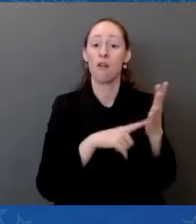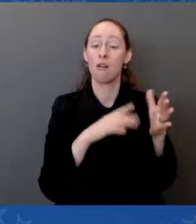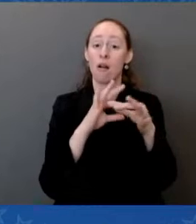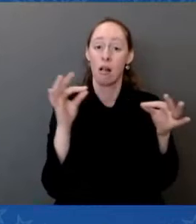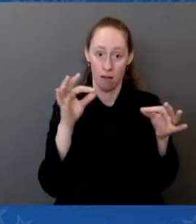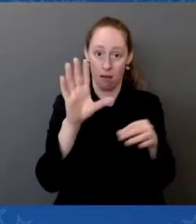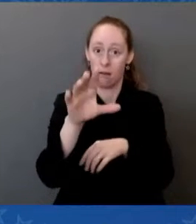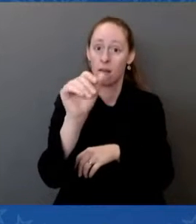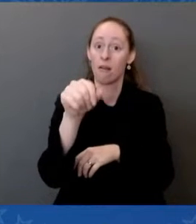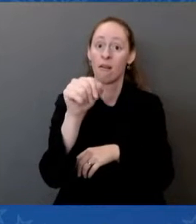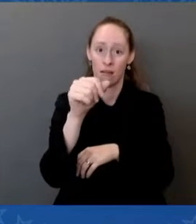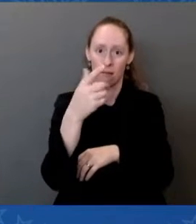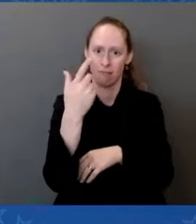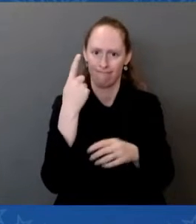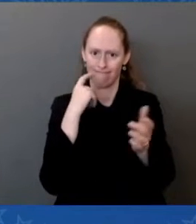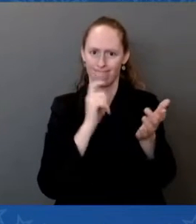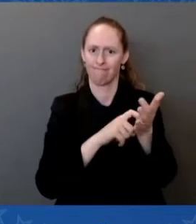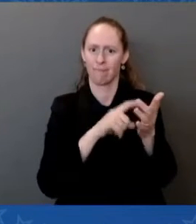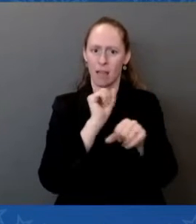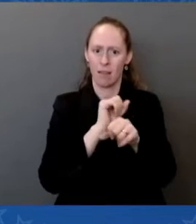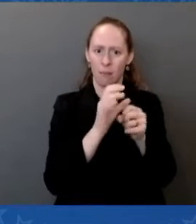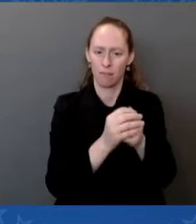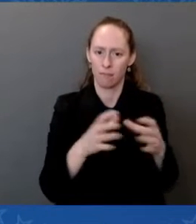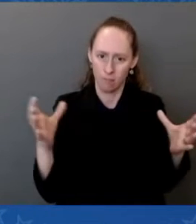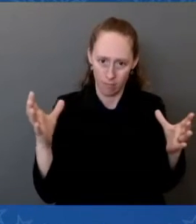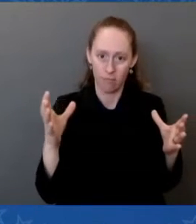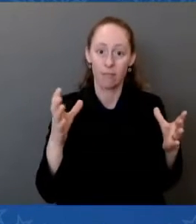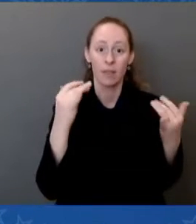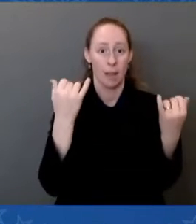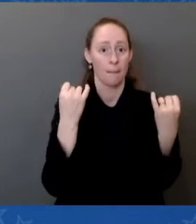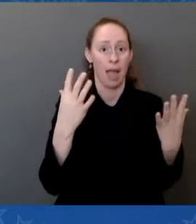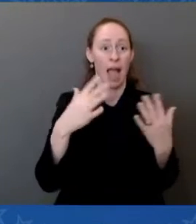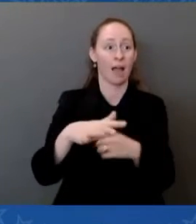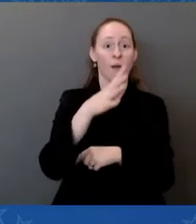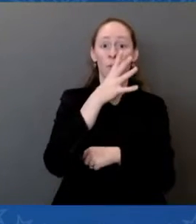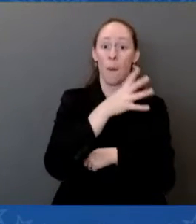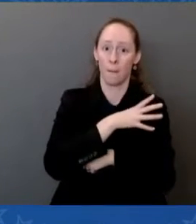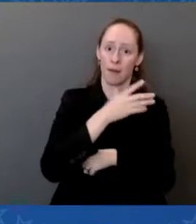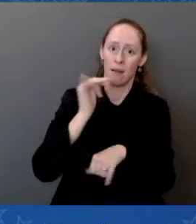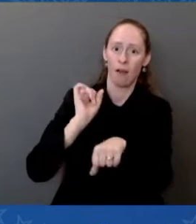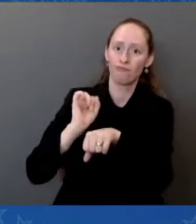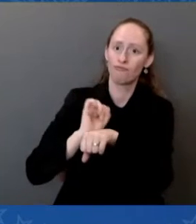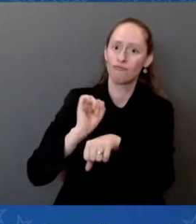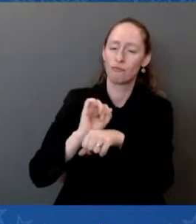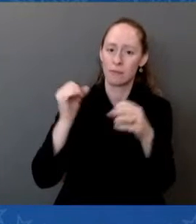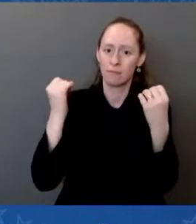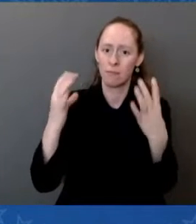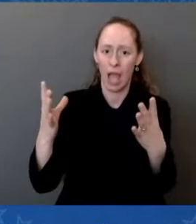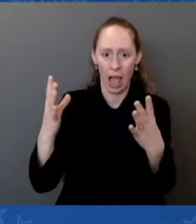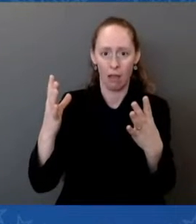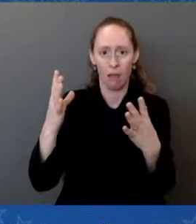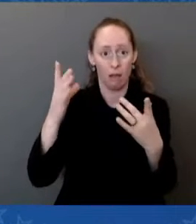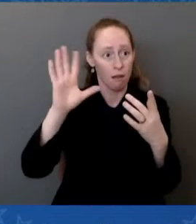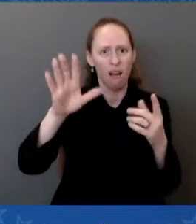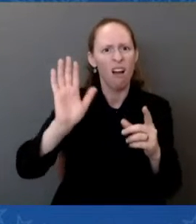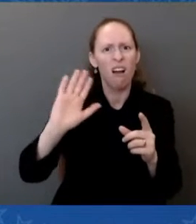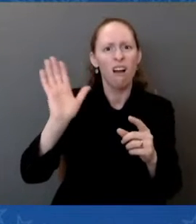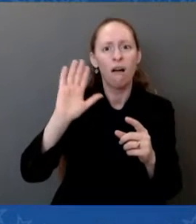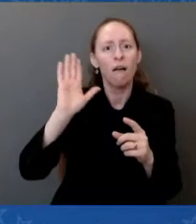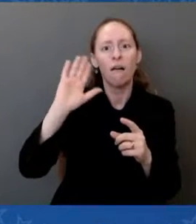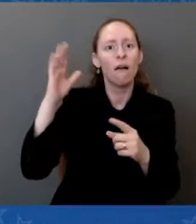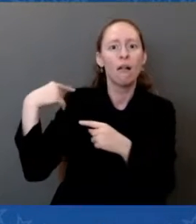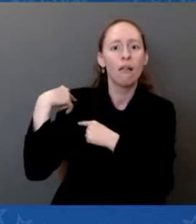time, back at work at rates not seen since before the pandemic. Wages are up. Unemployment remains near